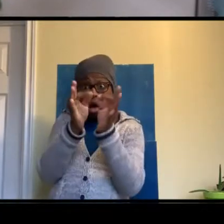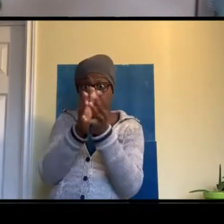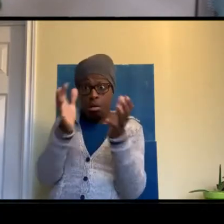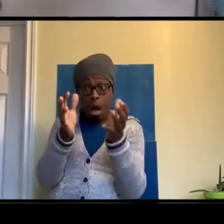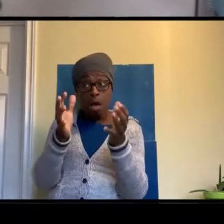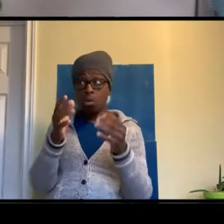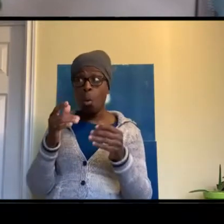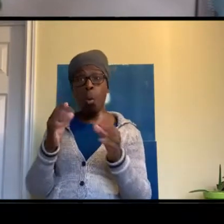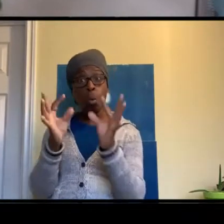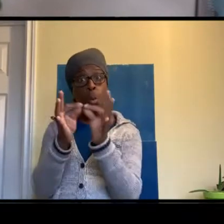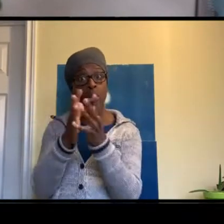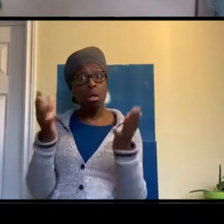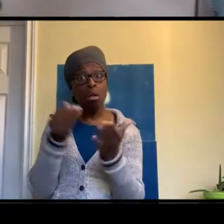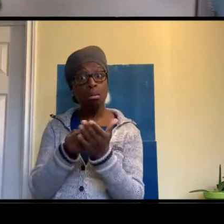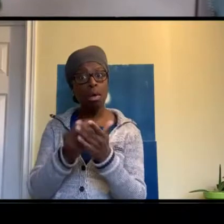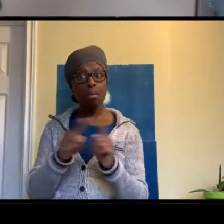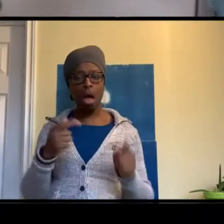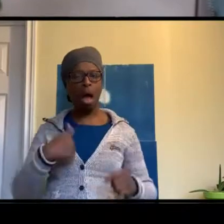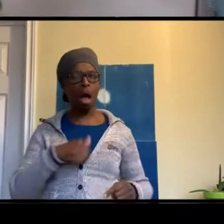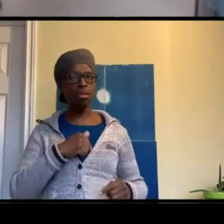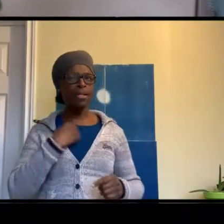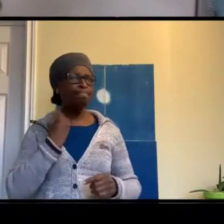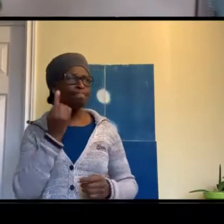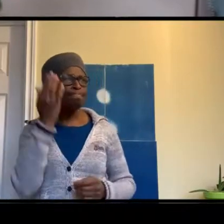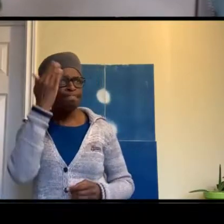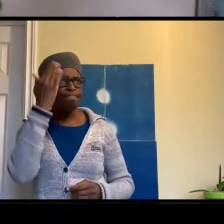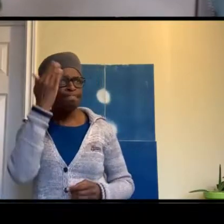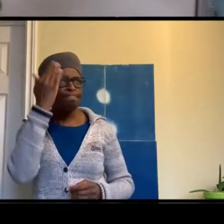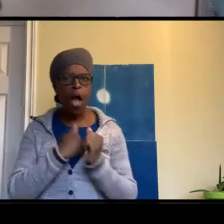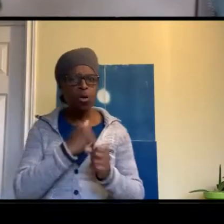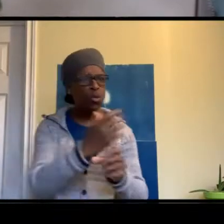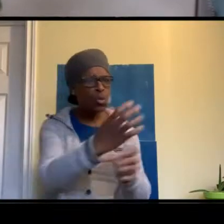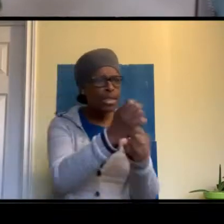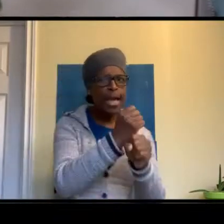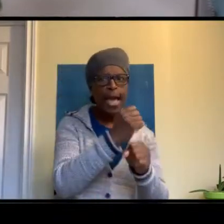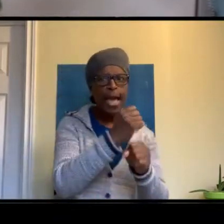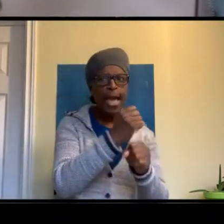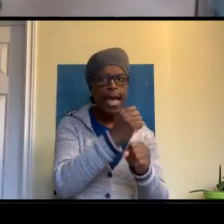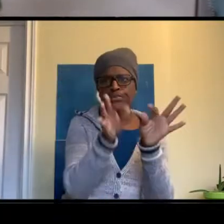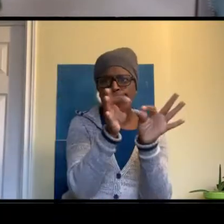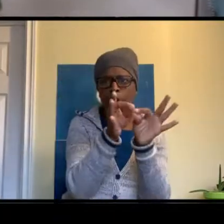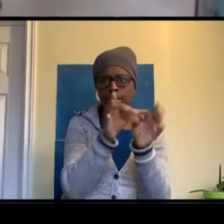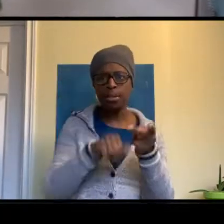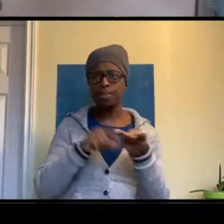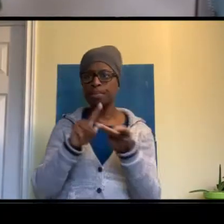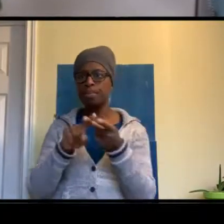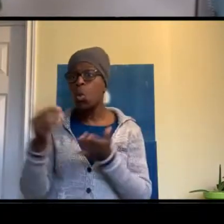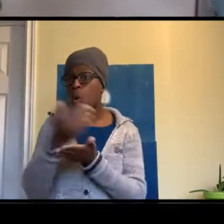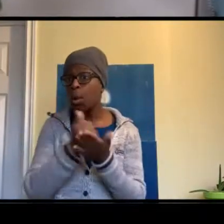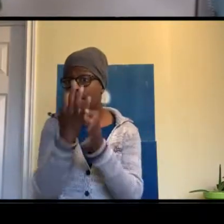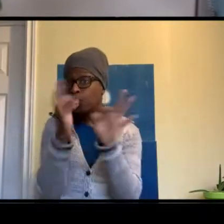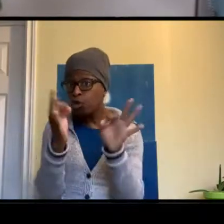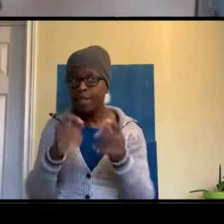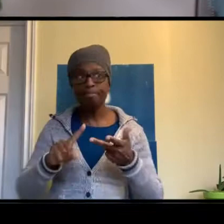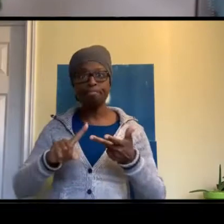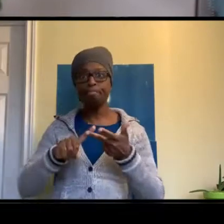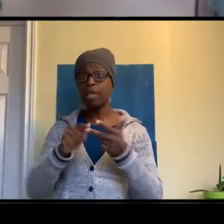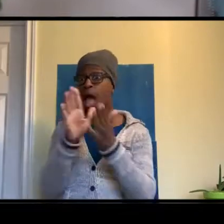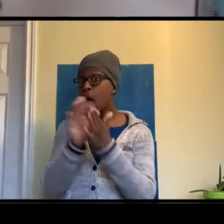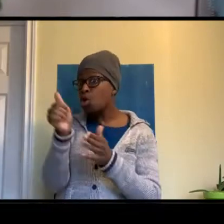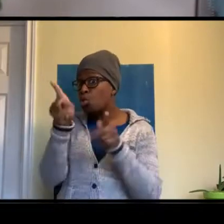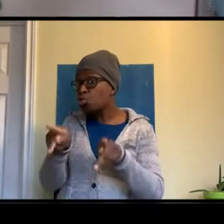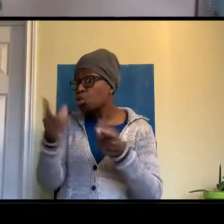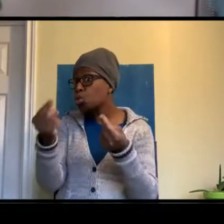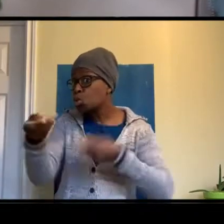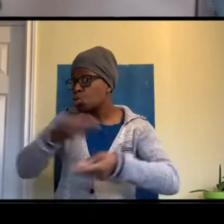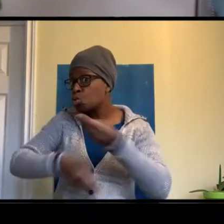you're accessing that funding, right? So it shows that you've put a lot of time and thought, and that could come in, you